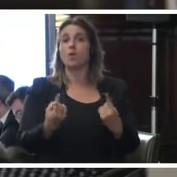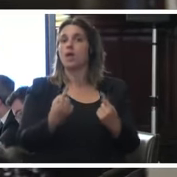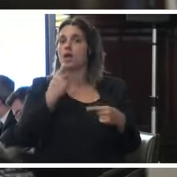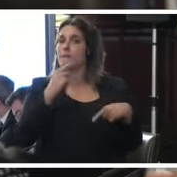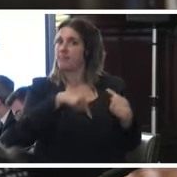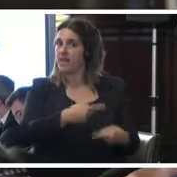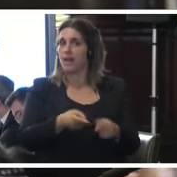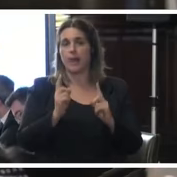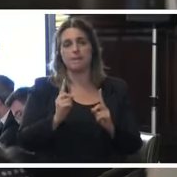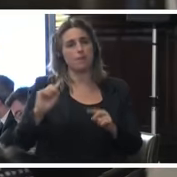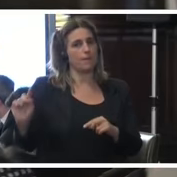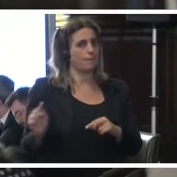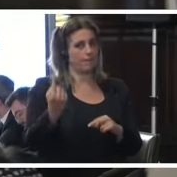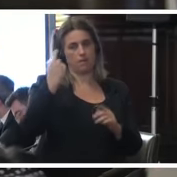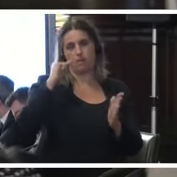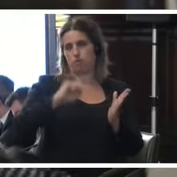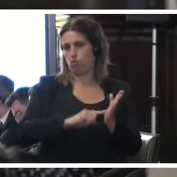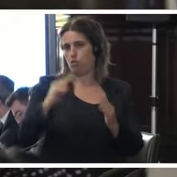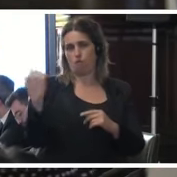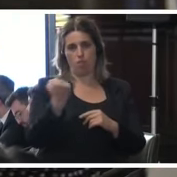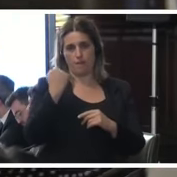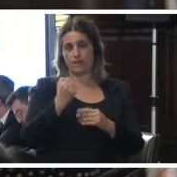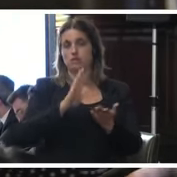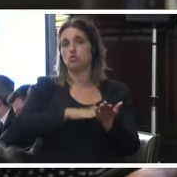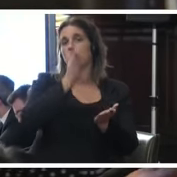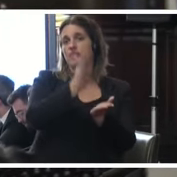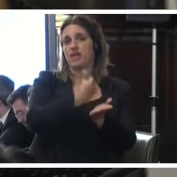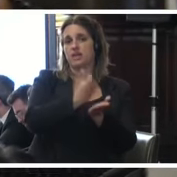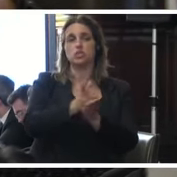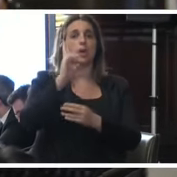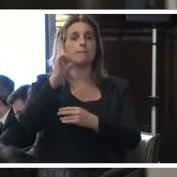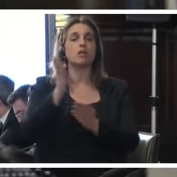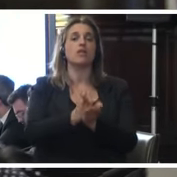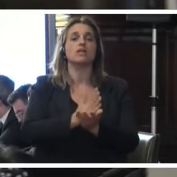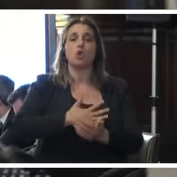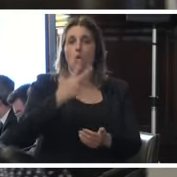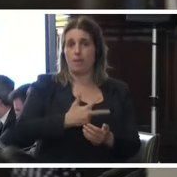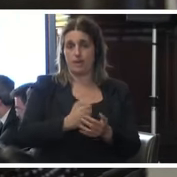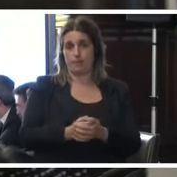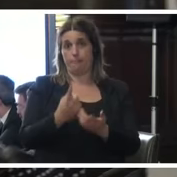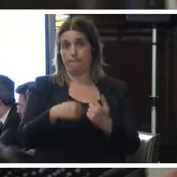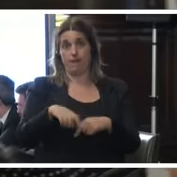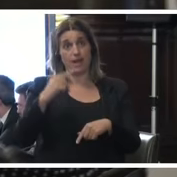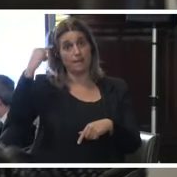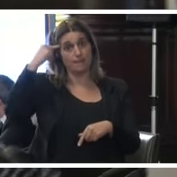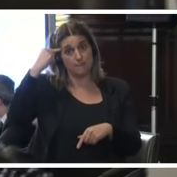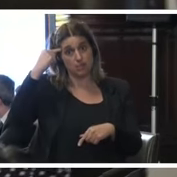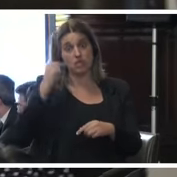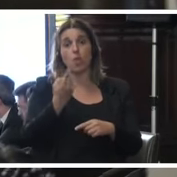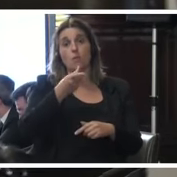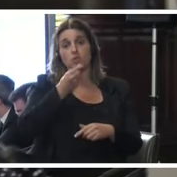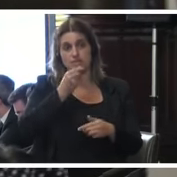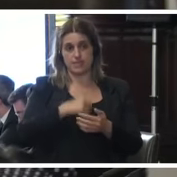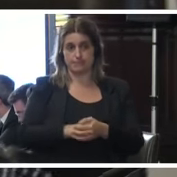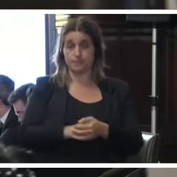minds, respect for human rights. And secondly, I take your intent